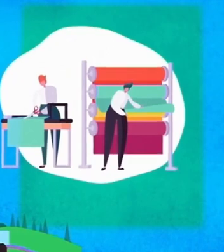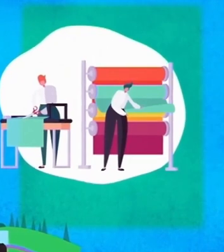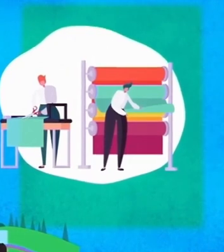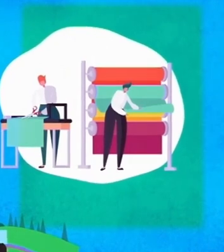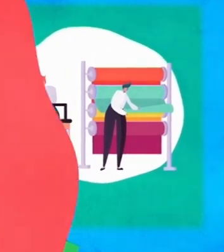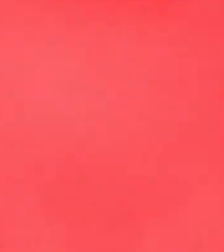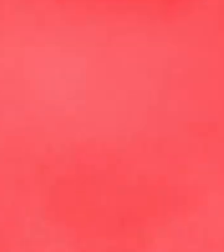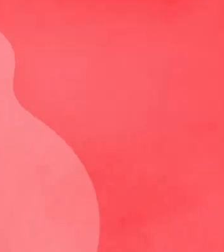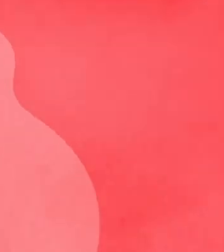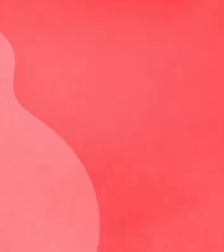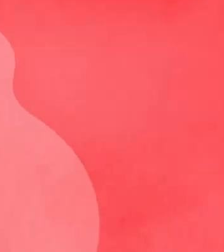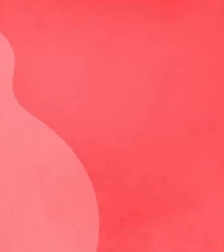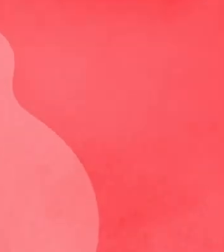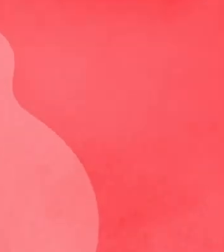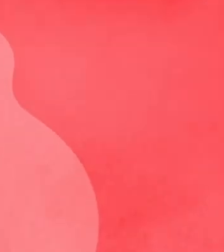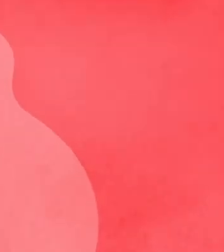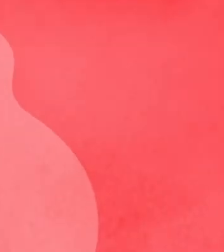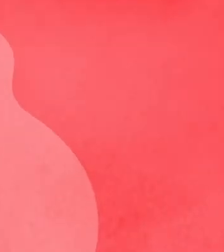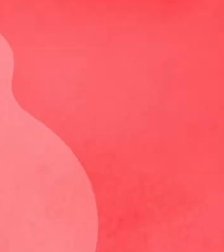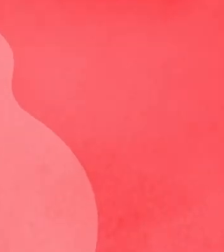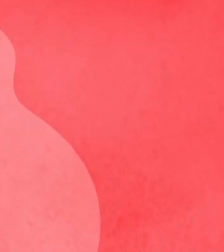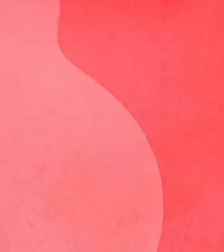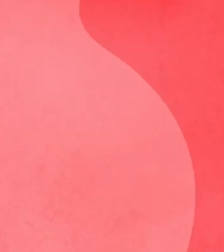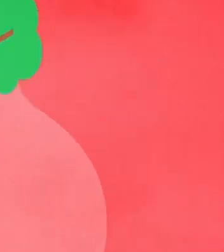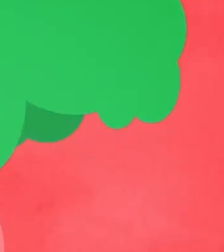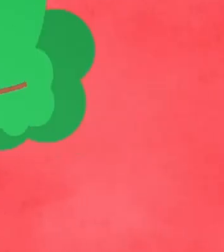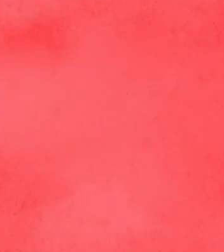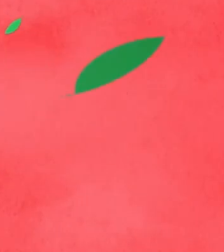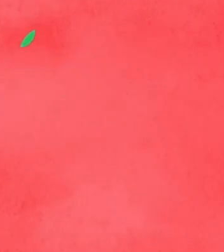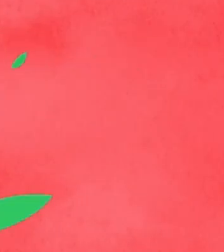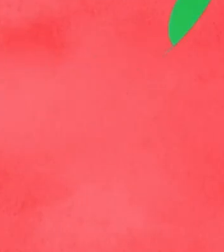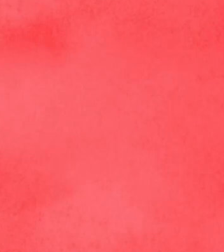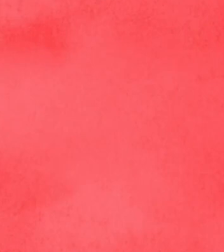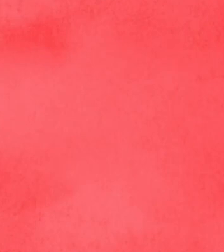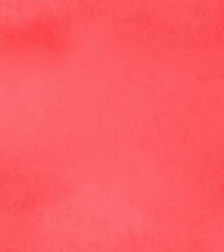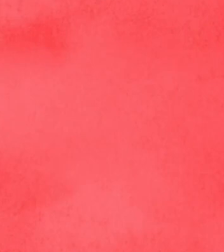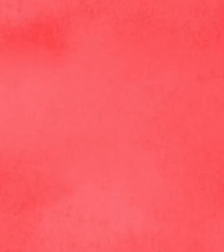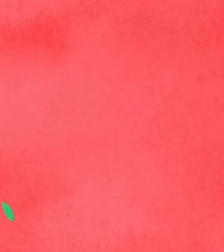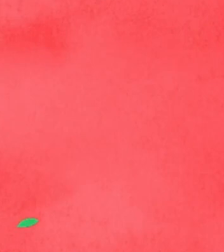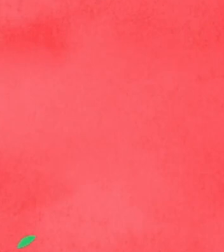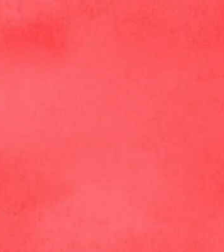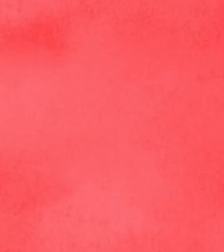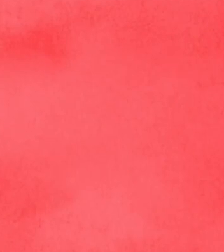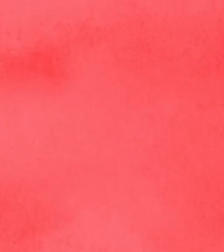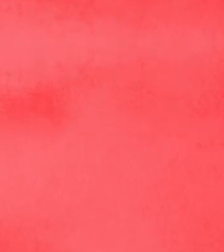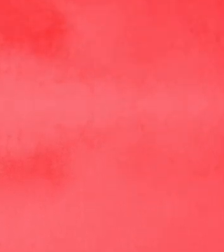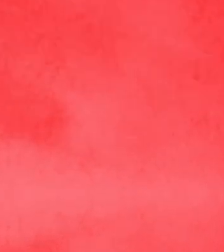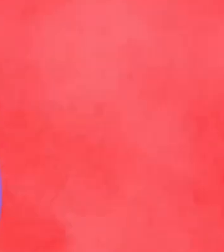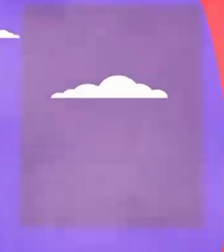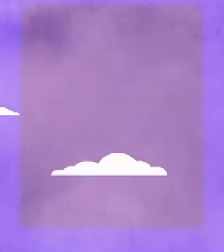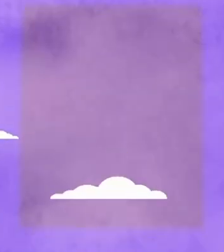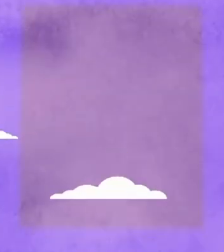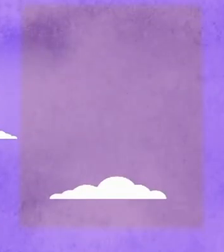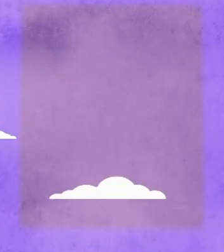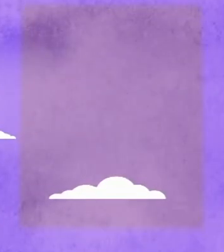social enterprises. Building on local roots, the social economy is based on solidarity and participation. It